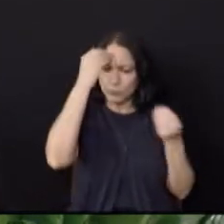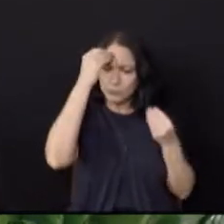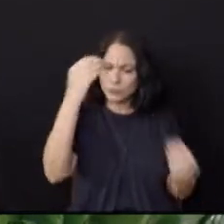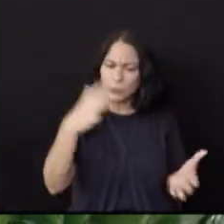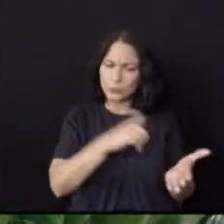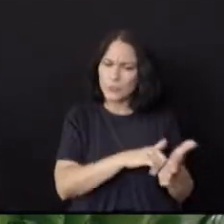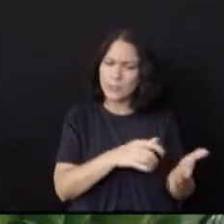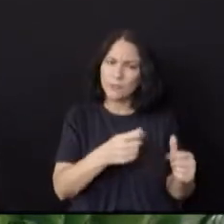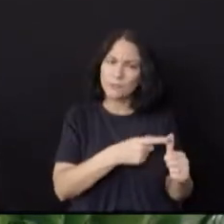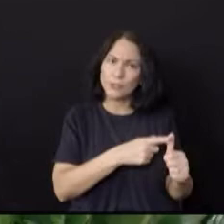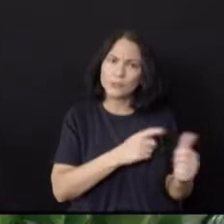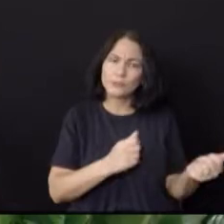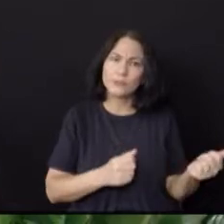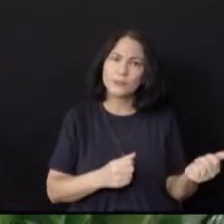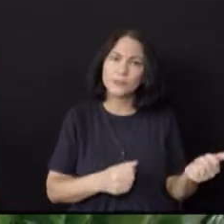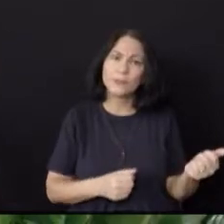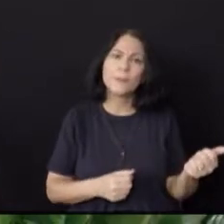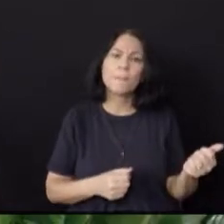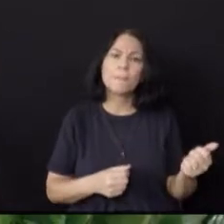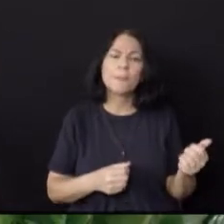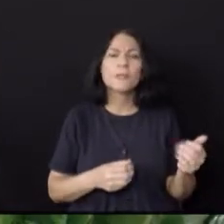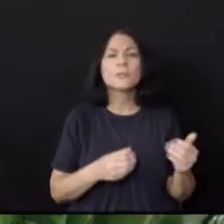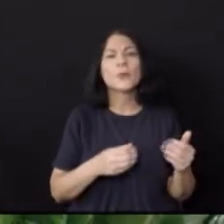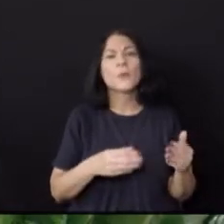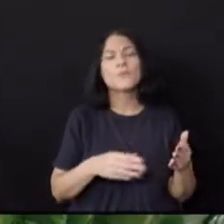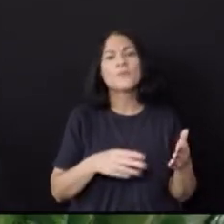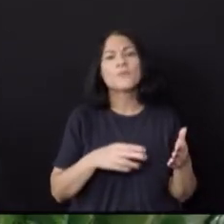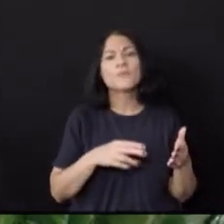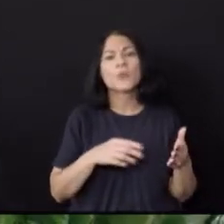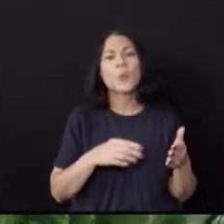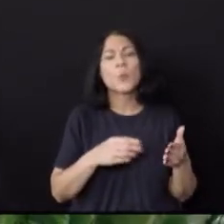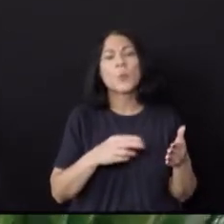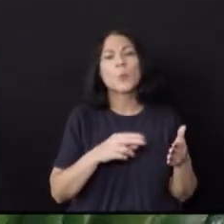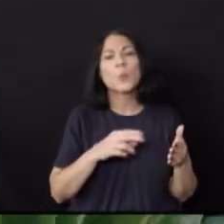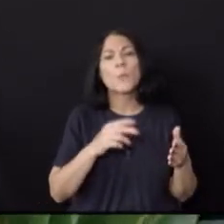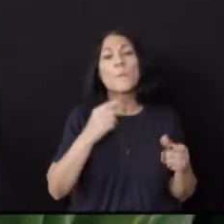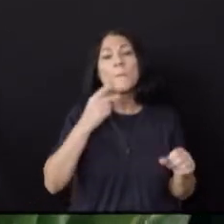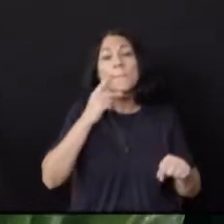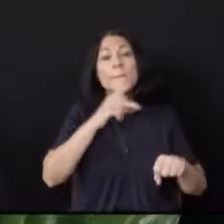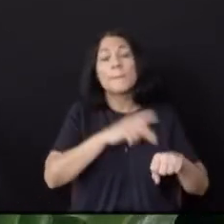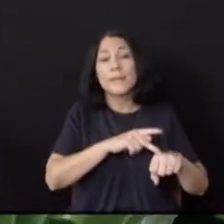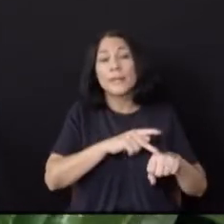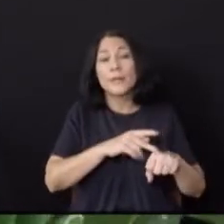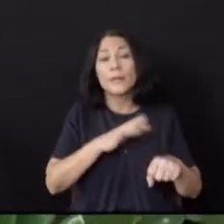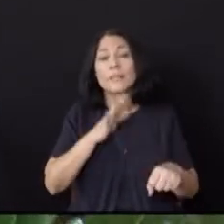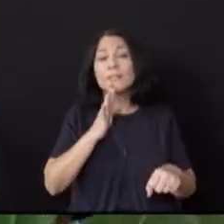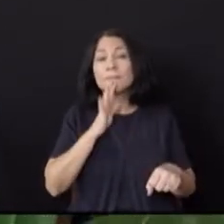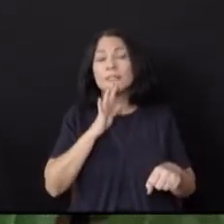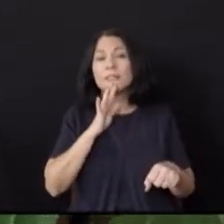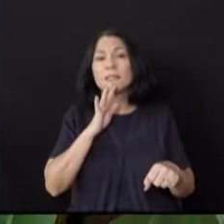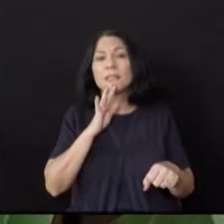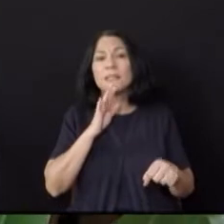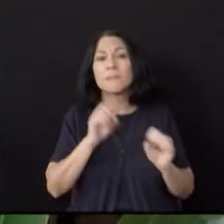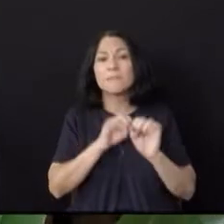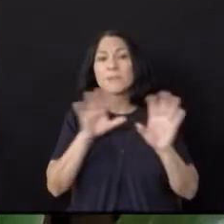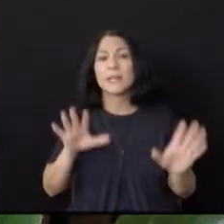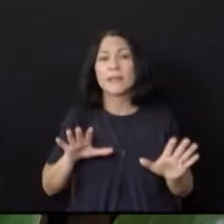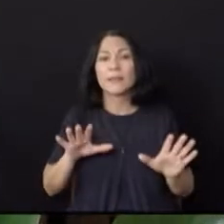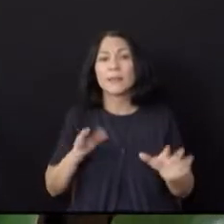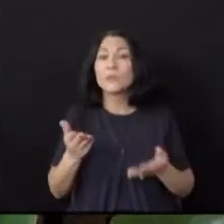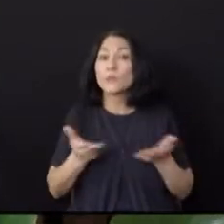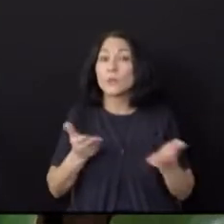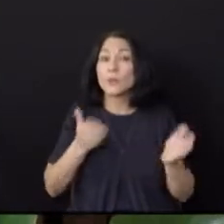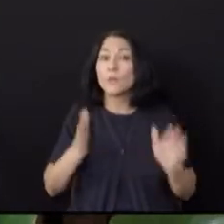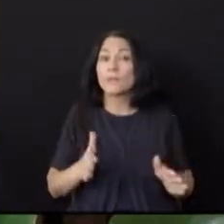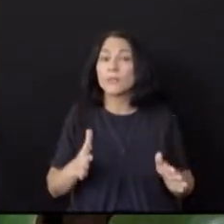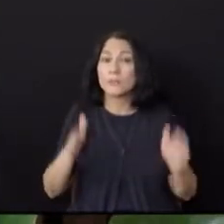verse 18 of 1 Peter 2, we learn that Peter here is speaking very plainly to servants.